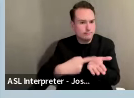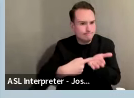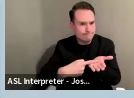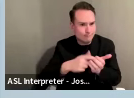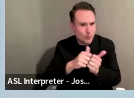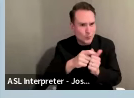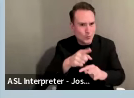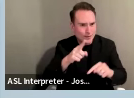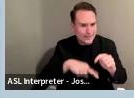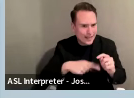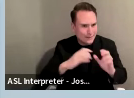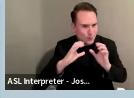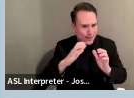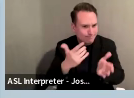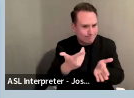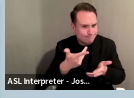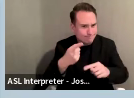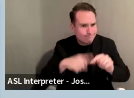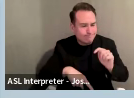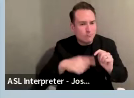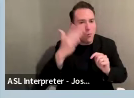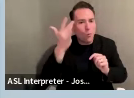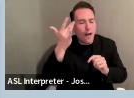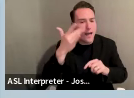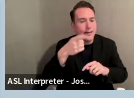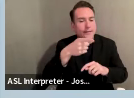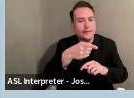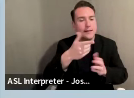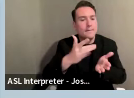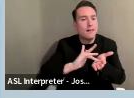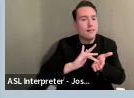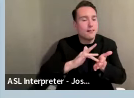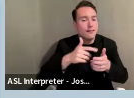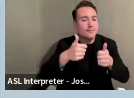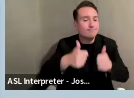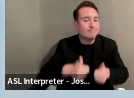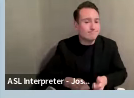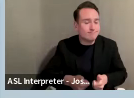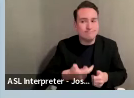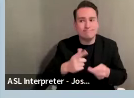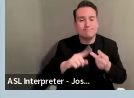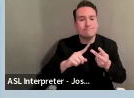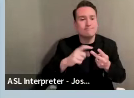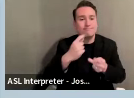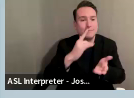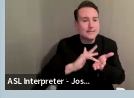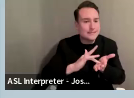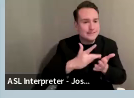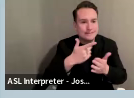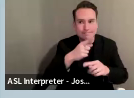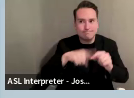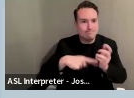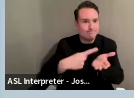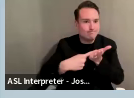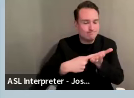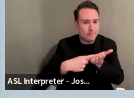cannot effectively do that due to a declining medical condition or medication or something like that, they will have